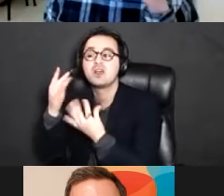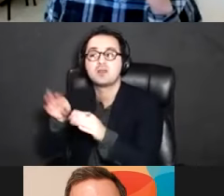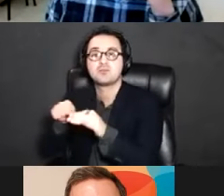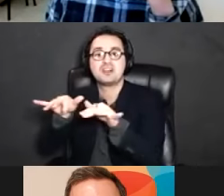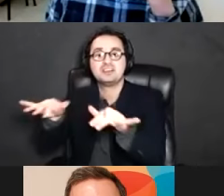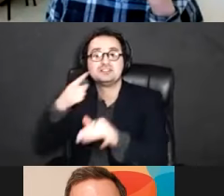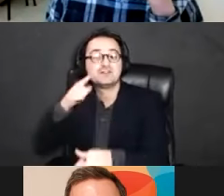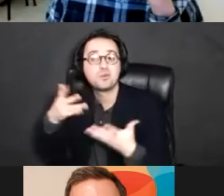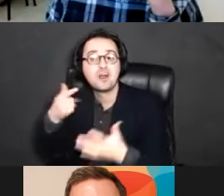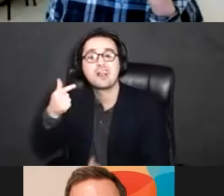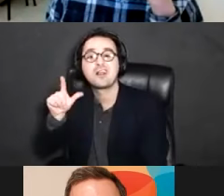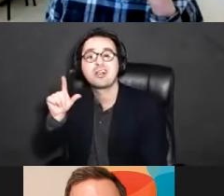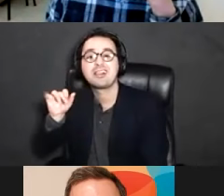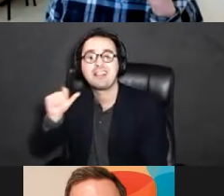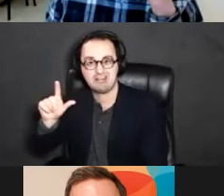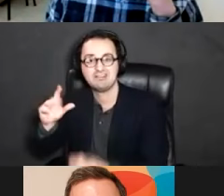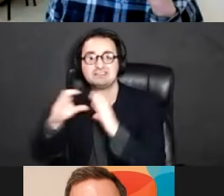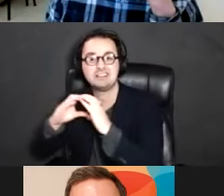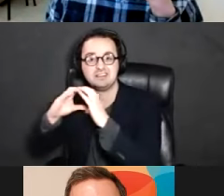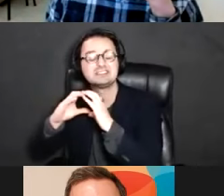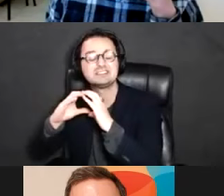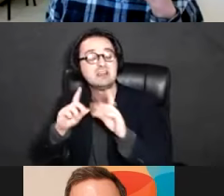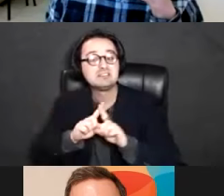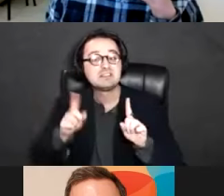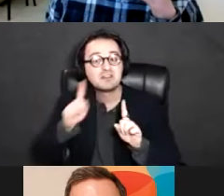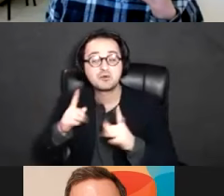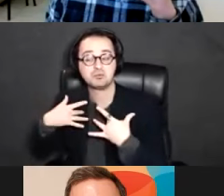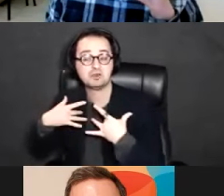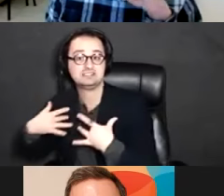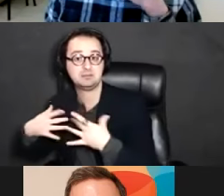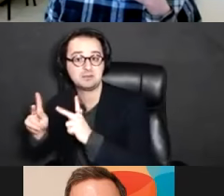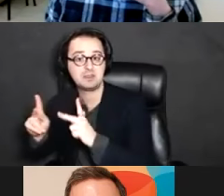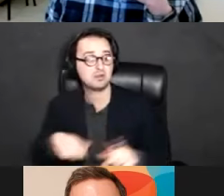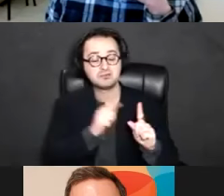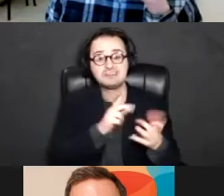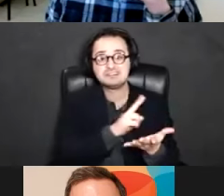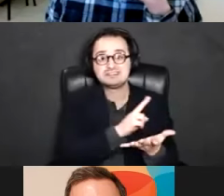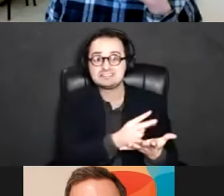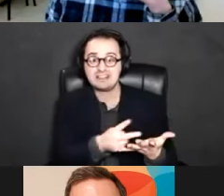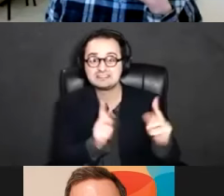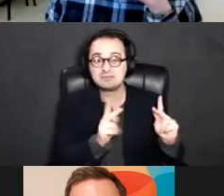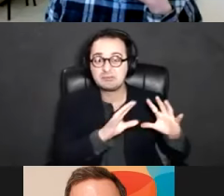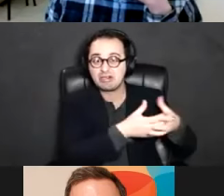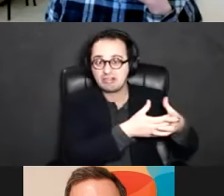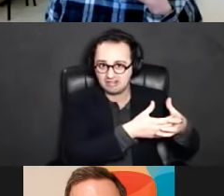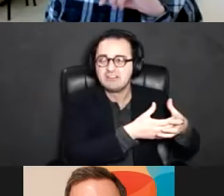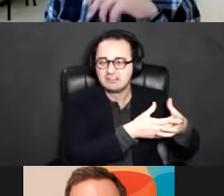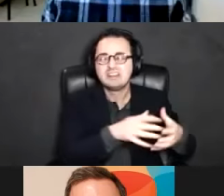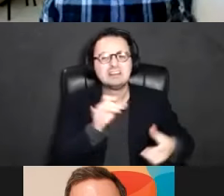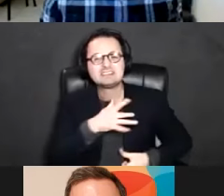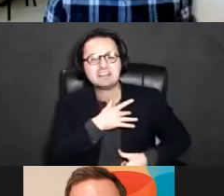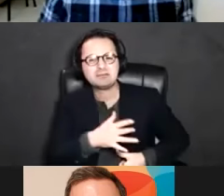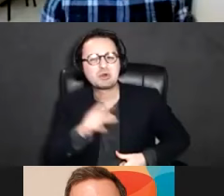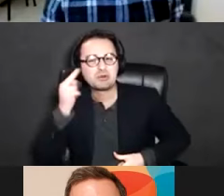might occur differently in those with dyslexia compared to their typically developing peers. Is this a potential neurobiological differences we should